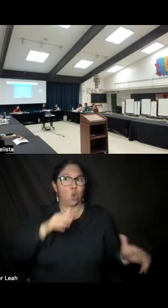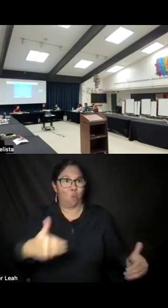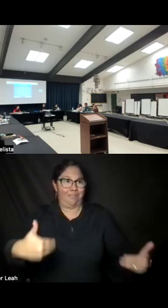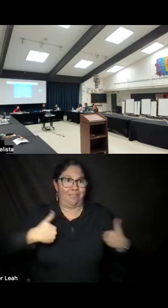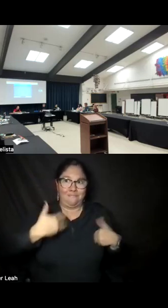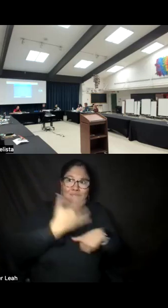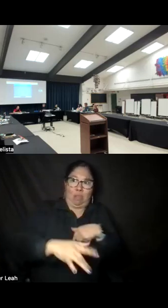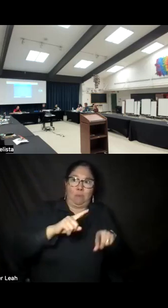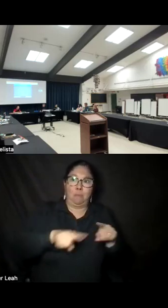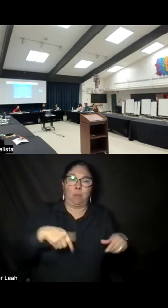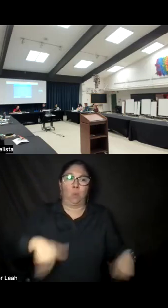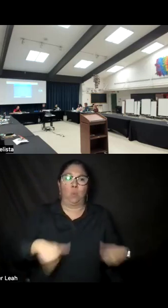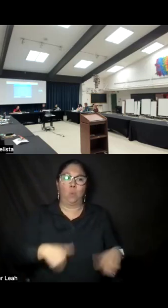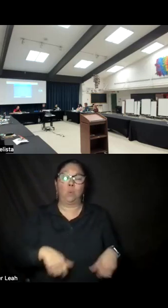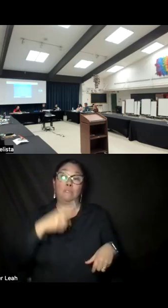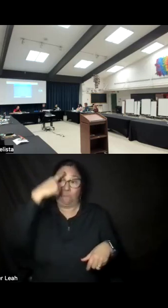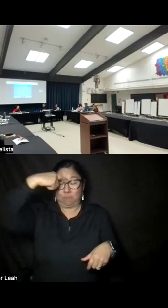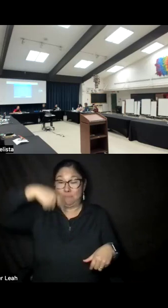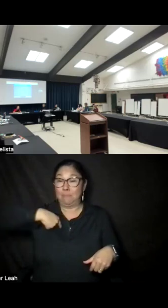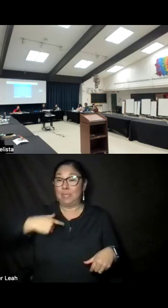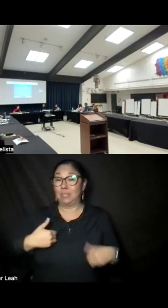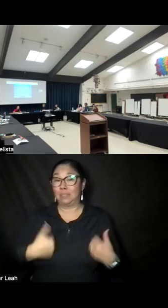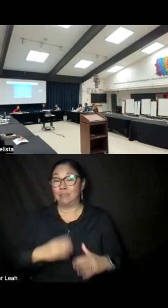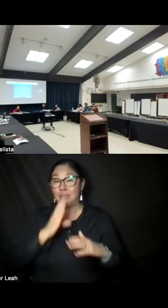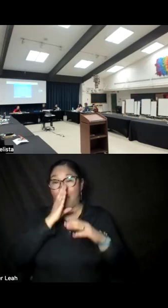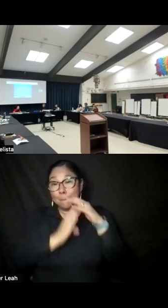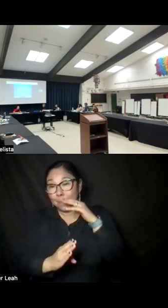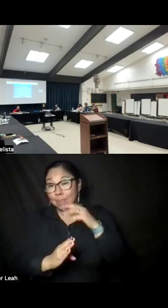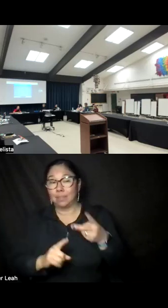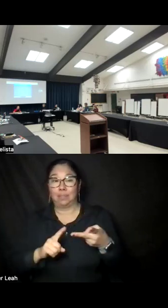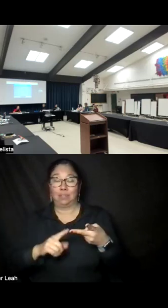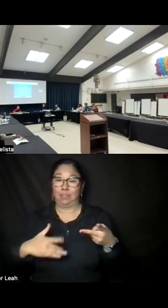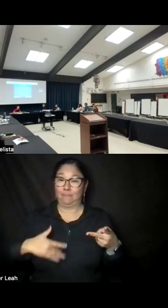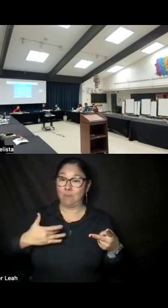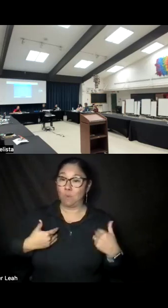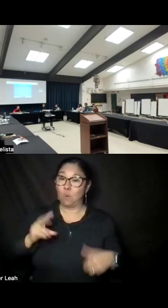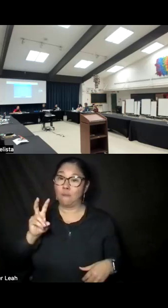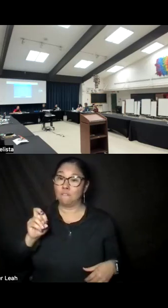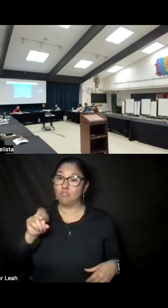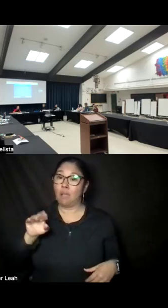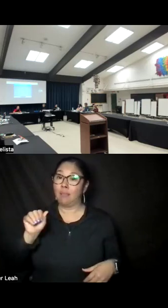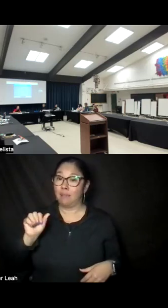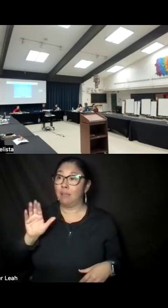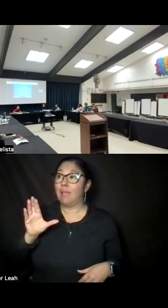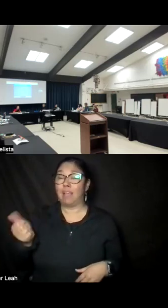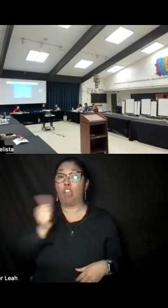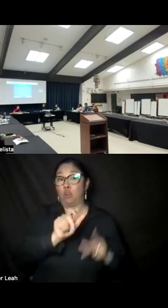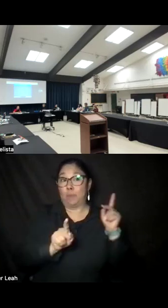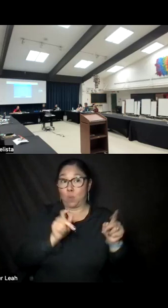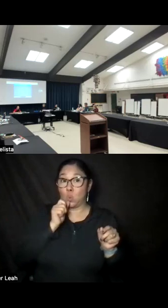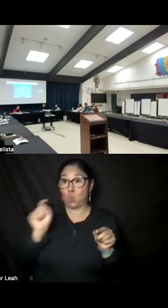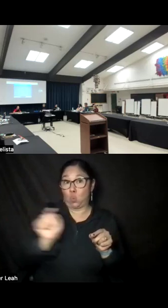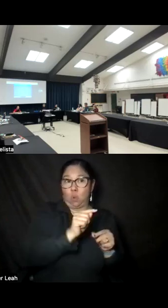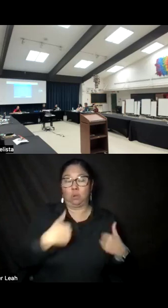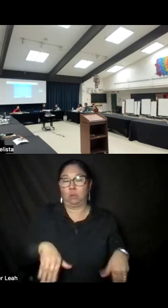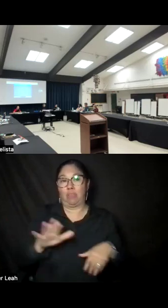very humbling and grounding to hear the work that Veronica and those that work with her are